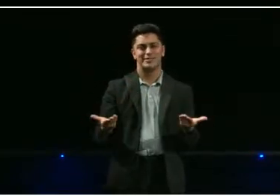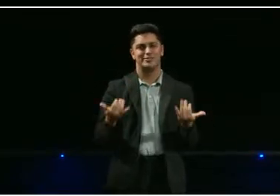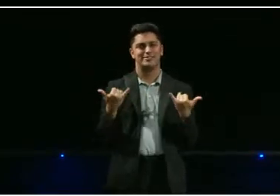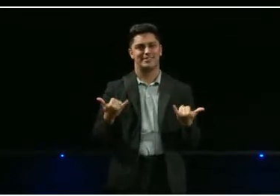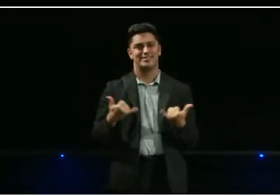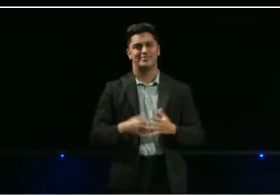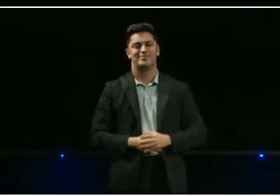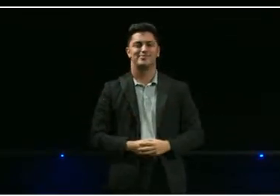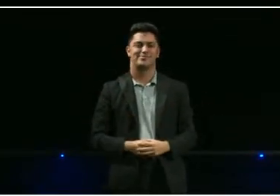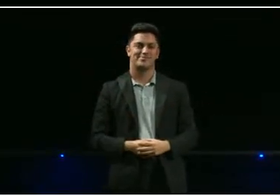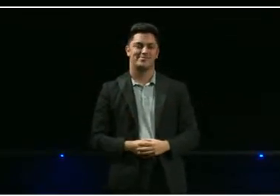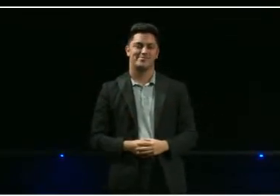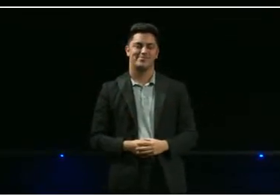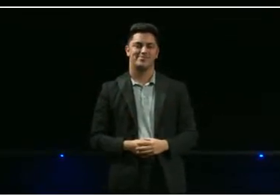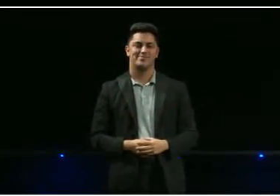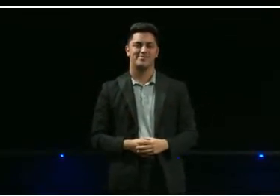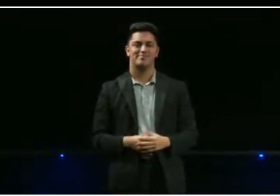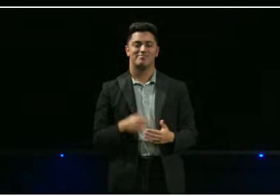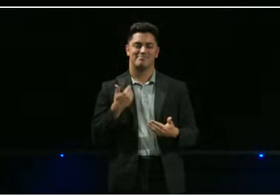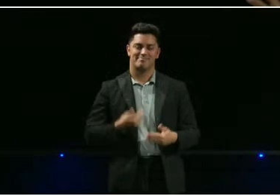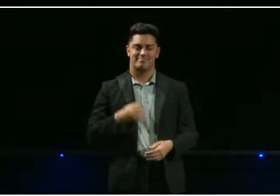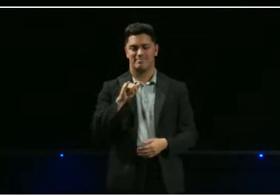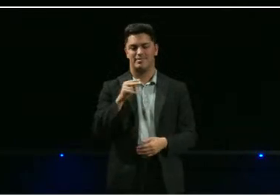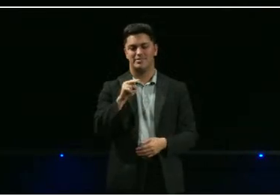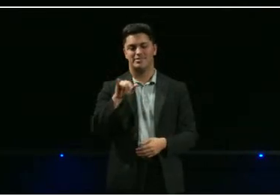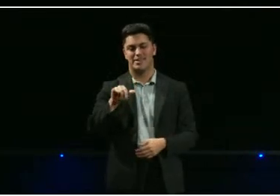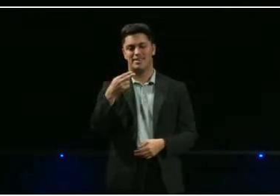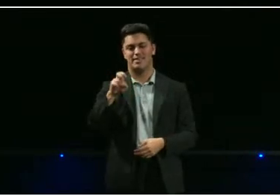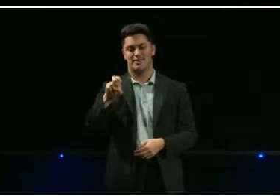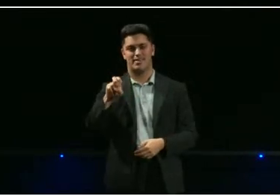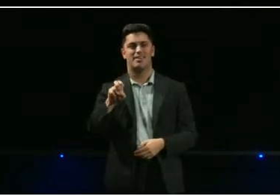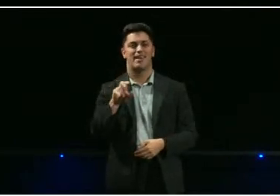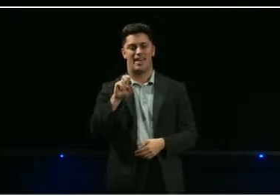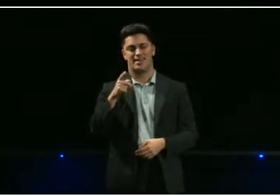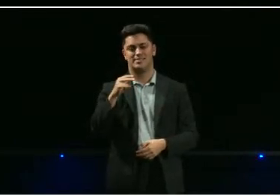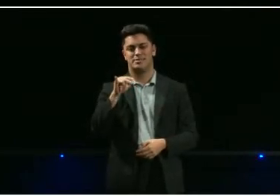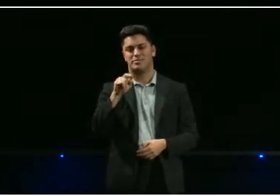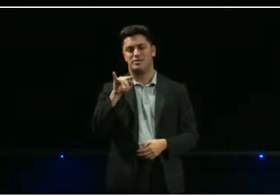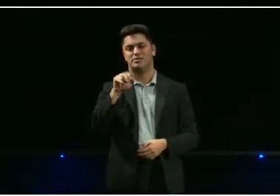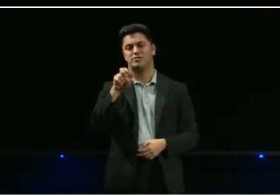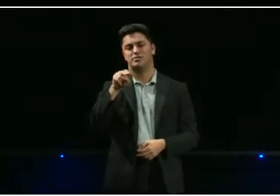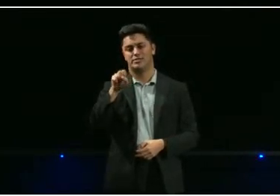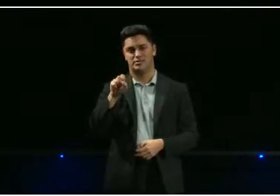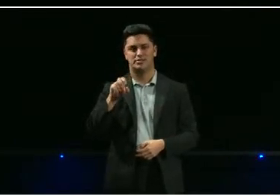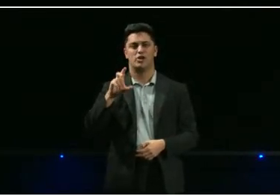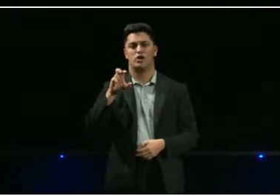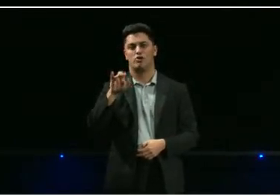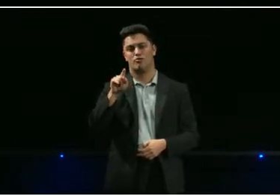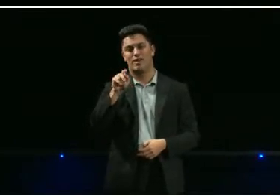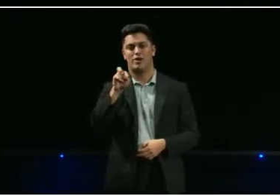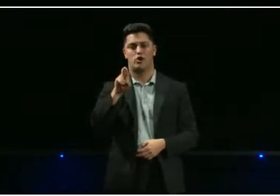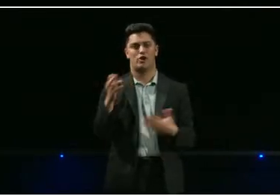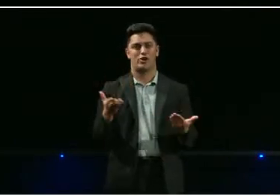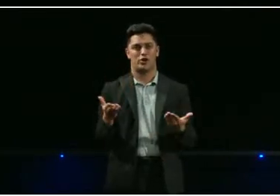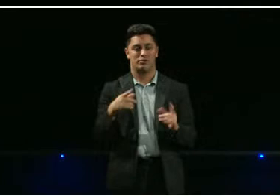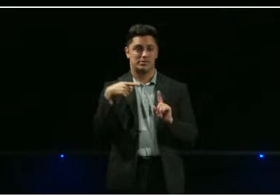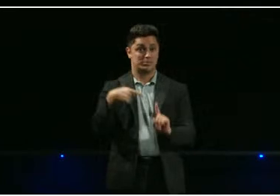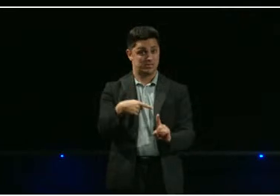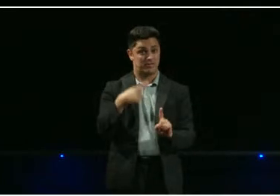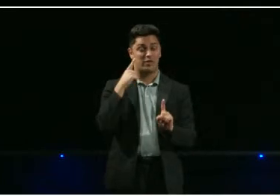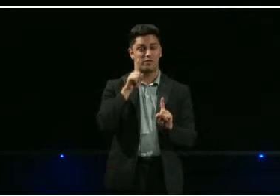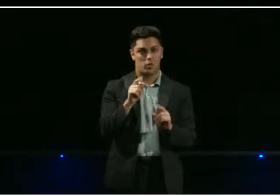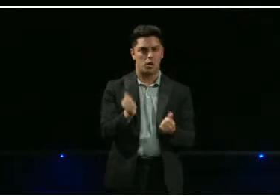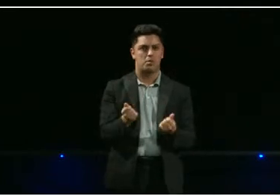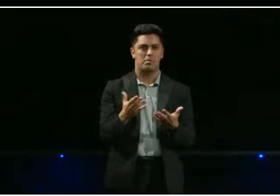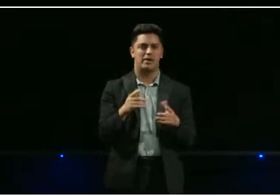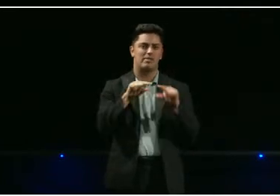today. I'm Jenny He, exhibitions curator here at the museum, and specifically curator for many